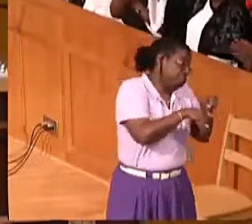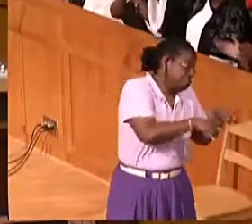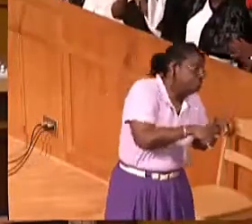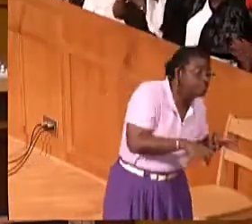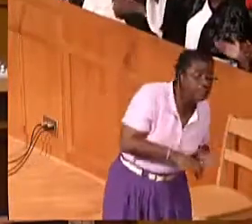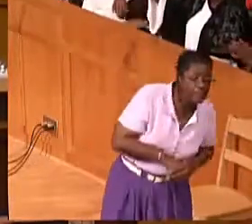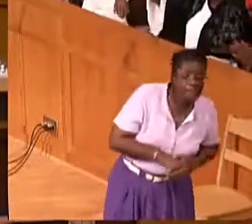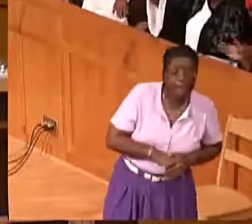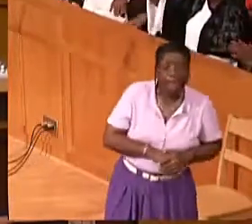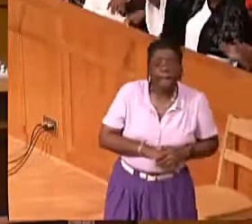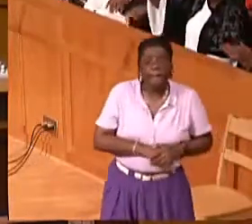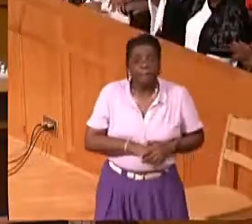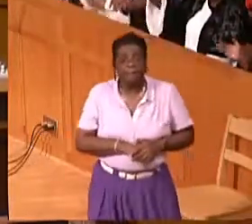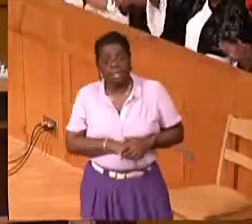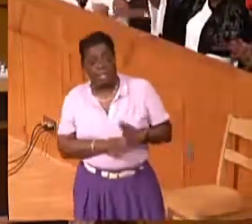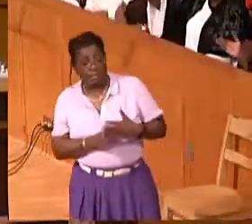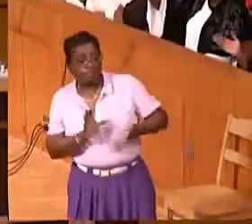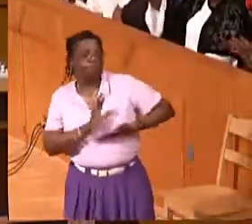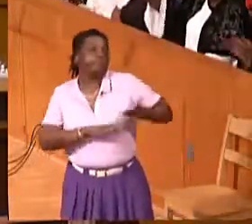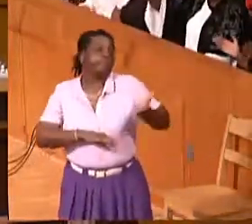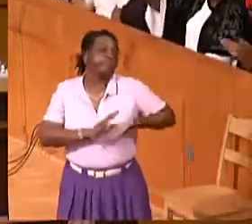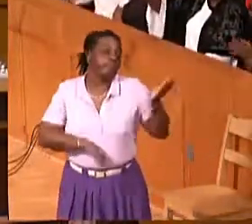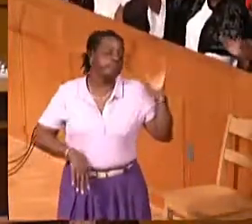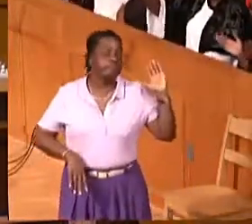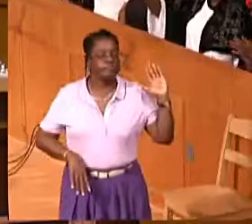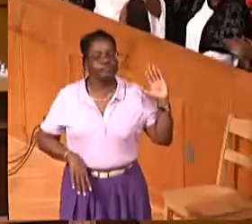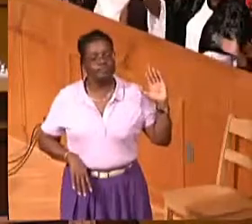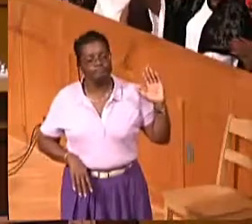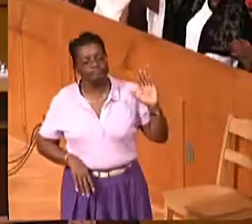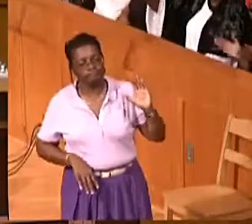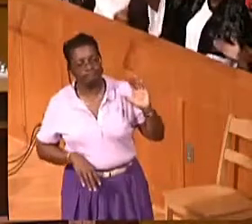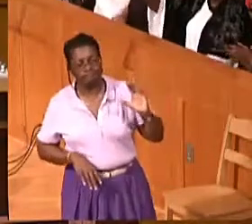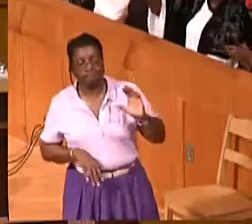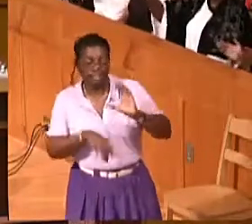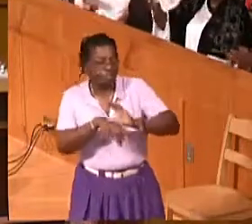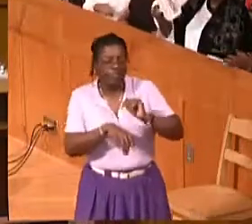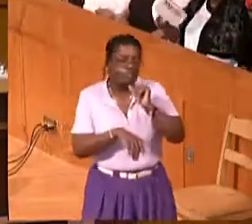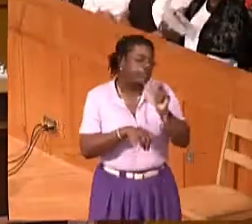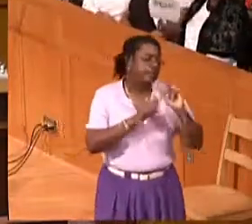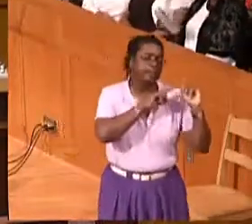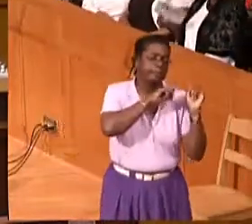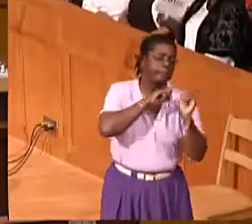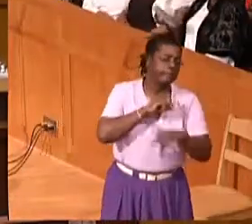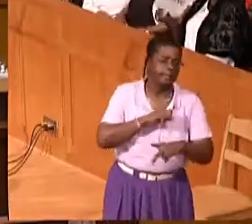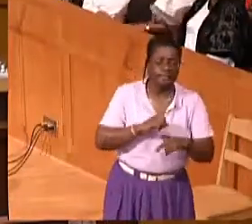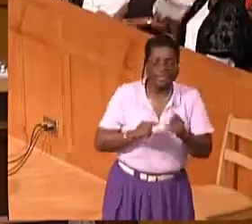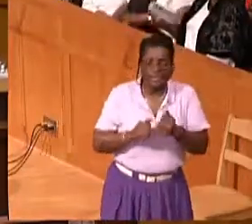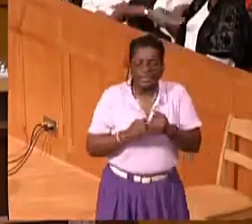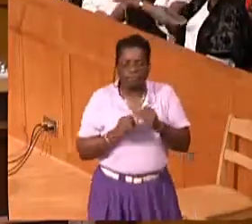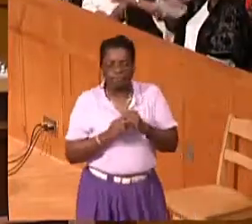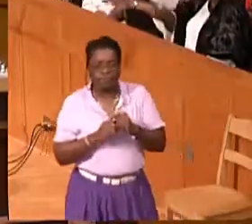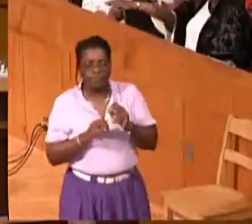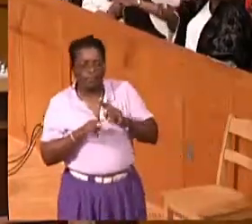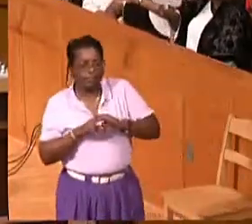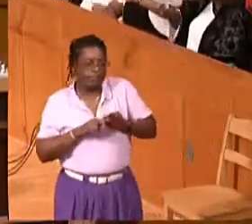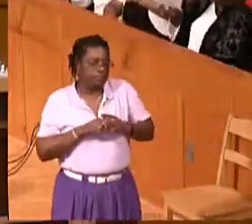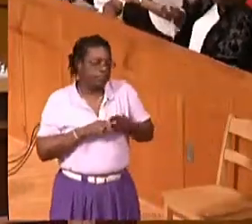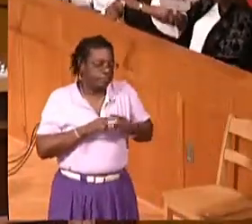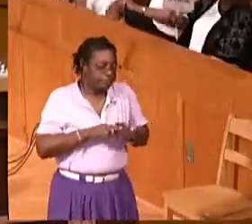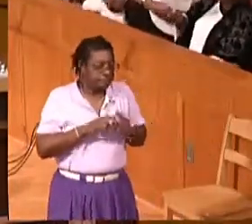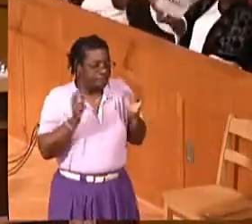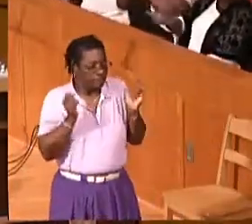about you. Do I have a witness? Folk don't need, listen, if you lose weight, they call you skinny. If you gain weight, they call you